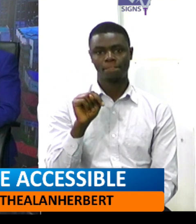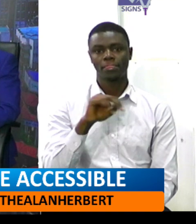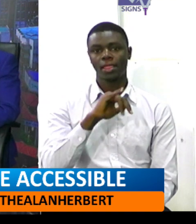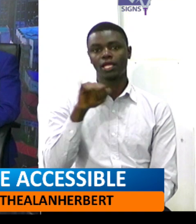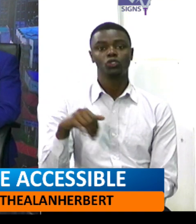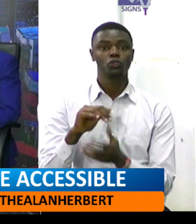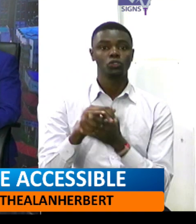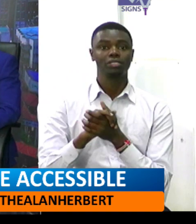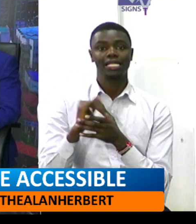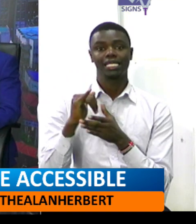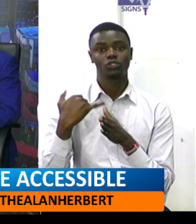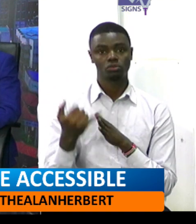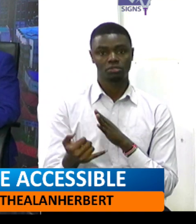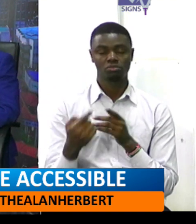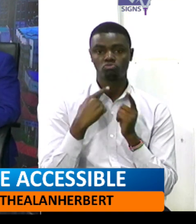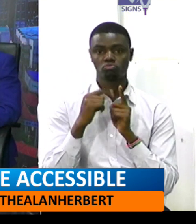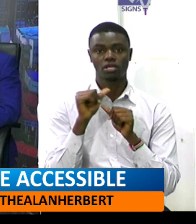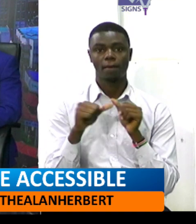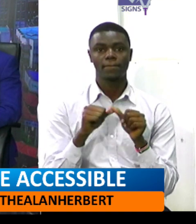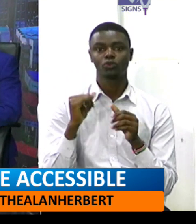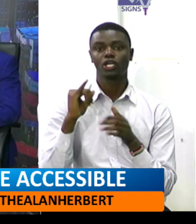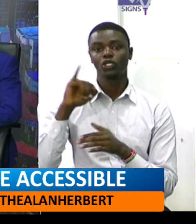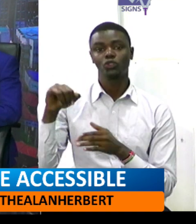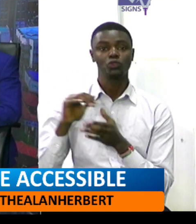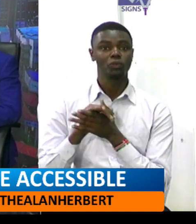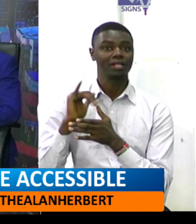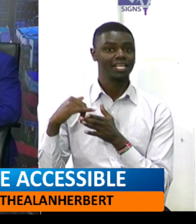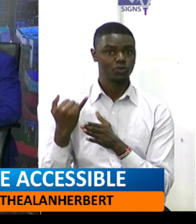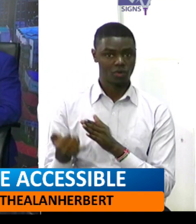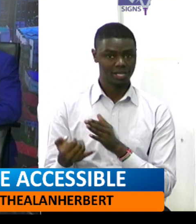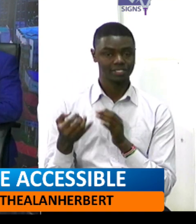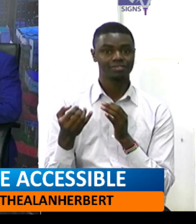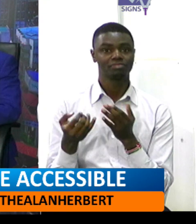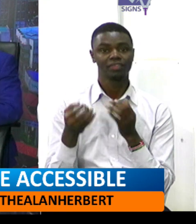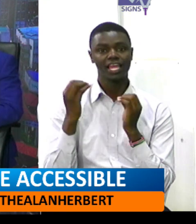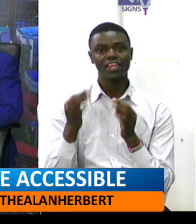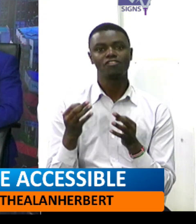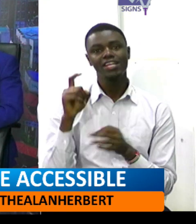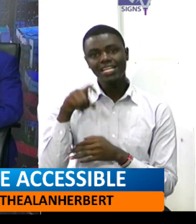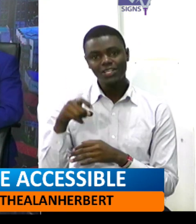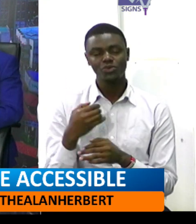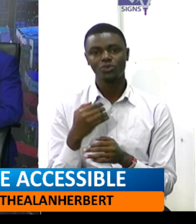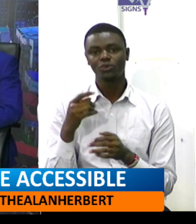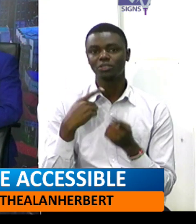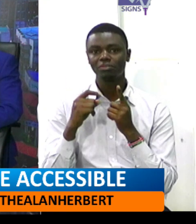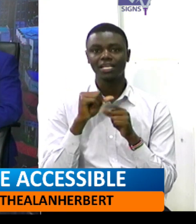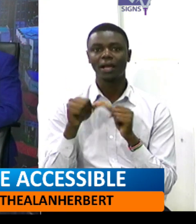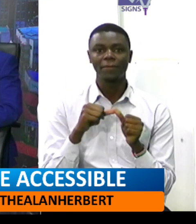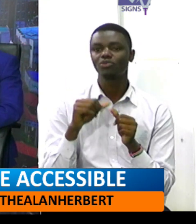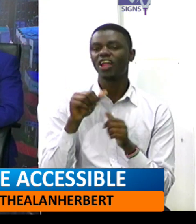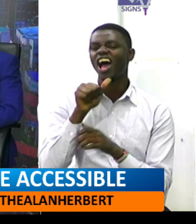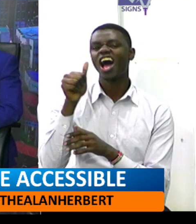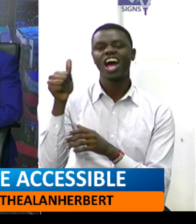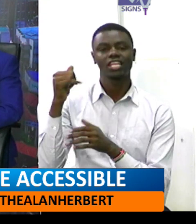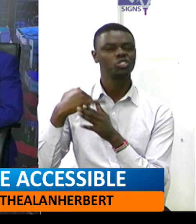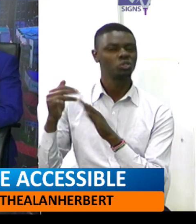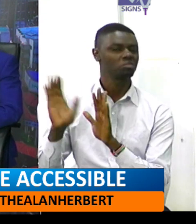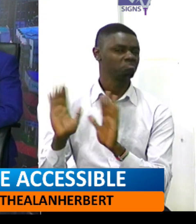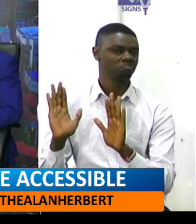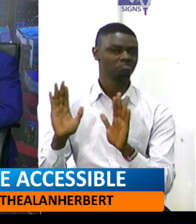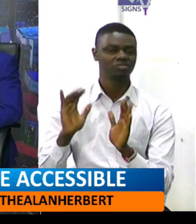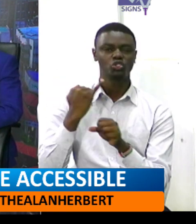Jubilee Insurance, I'll speak about Jubilee Insurance. Yeah. And if I need to speak about other insurance companies, yeah, maybe that's not my job. Yeah.